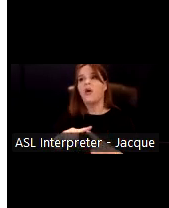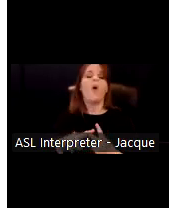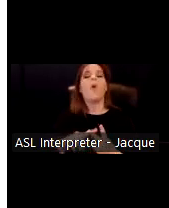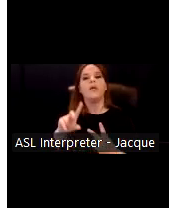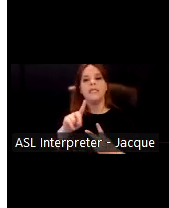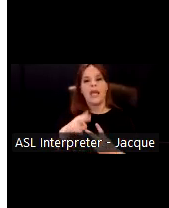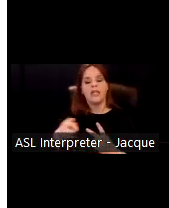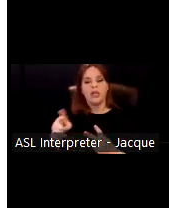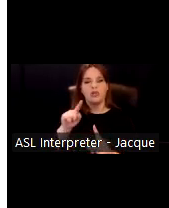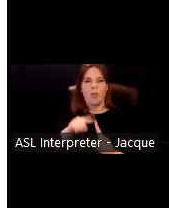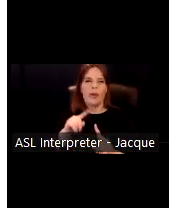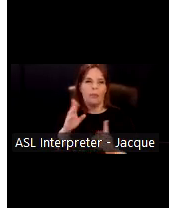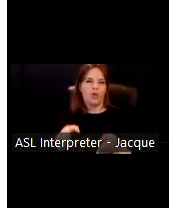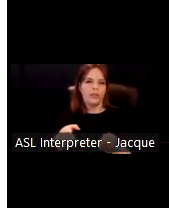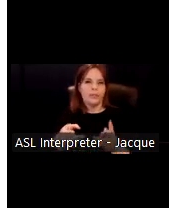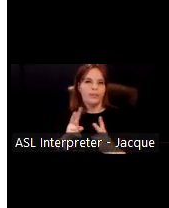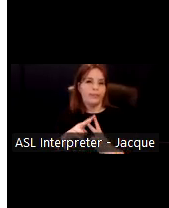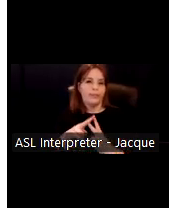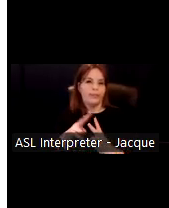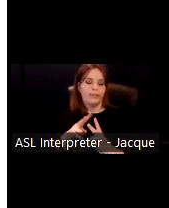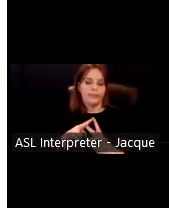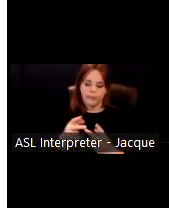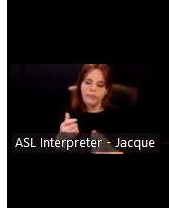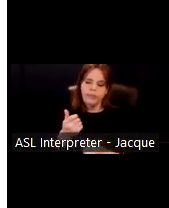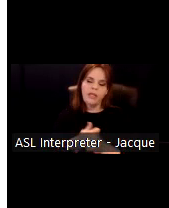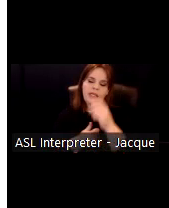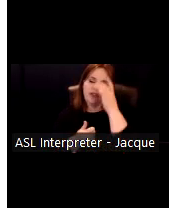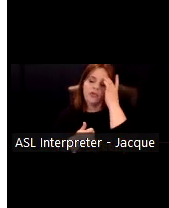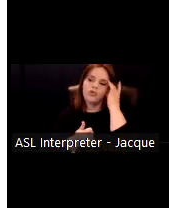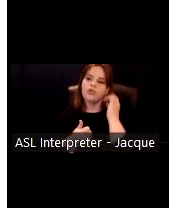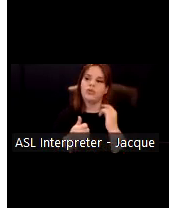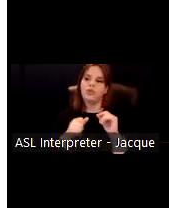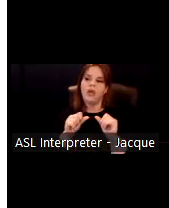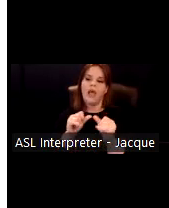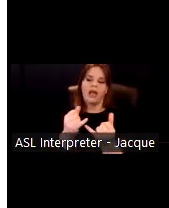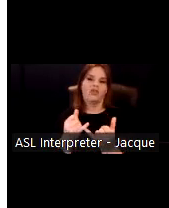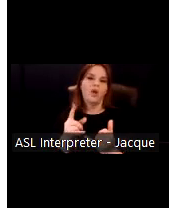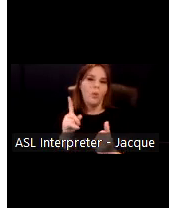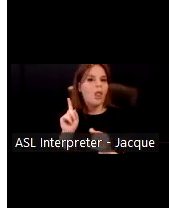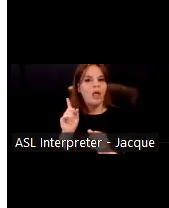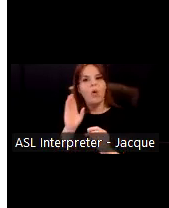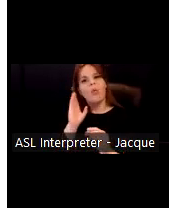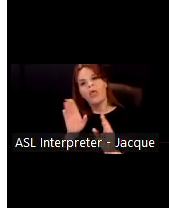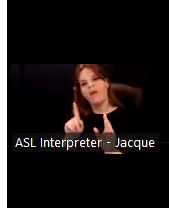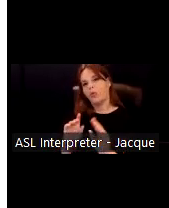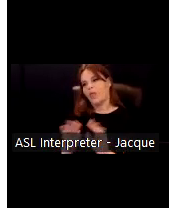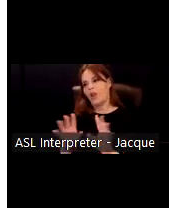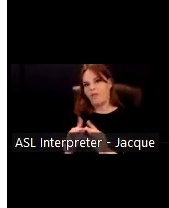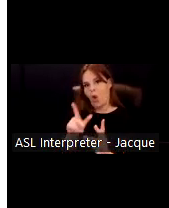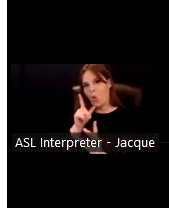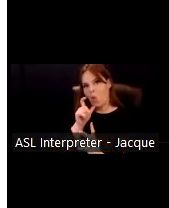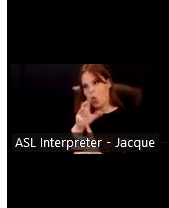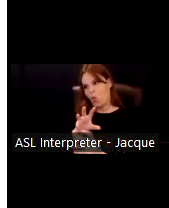point person. Each agency is going to have to clarify who within Reach